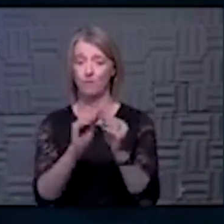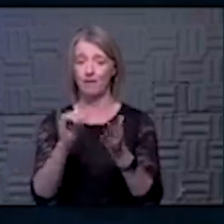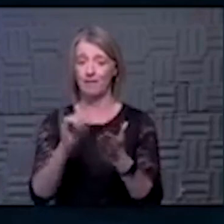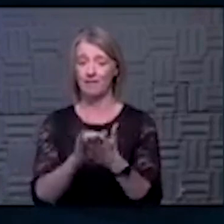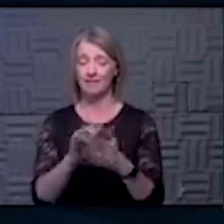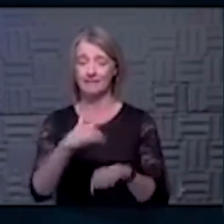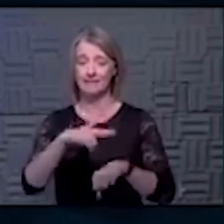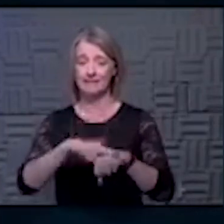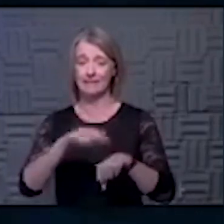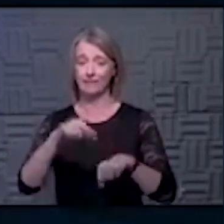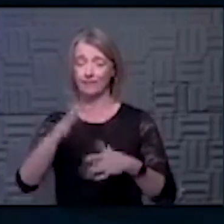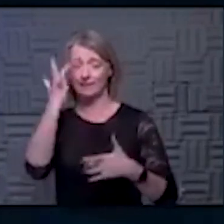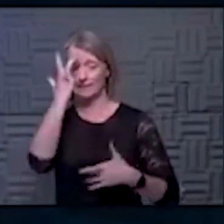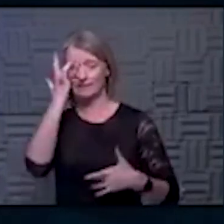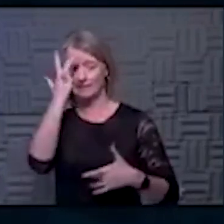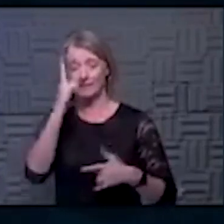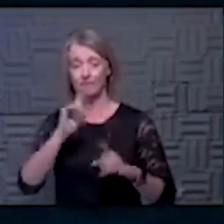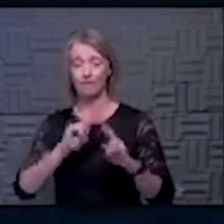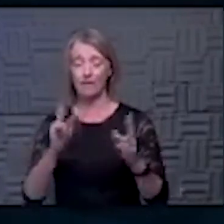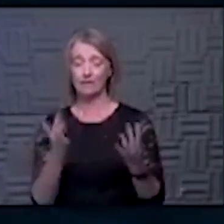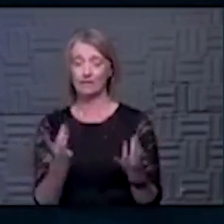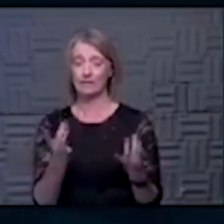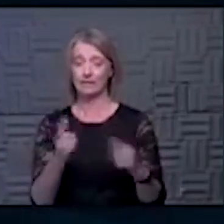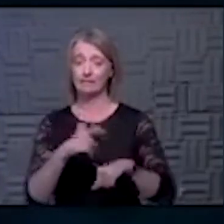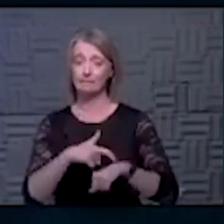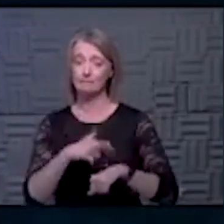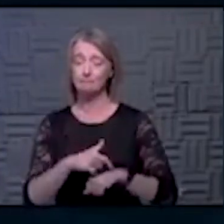the nature of this disease. We're at a very delicate time.